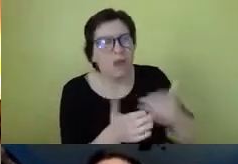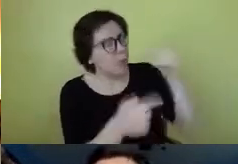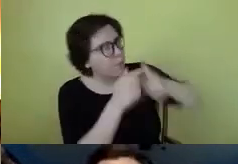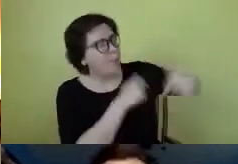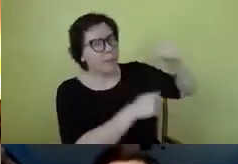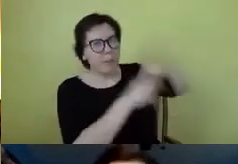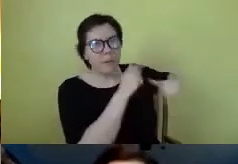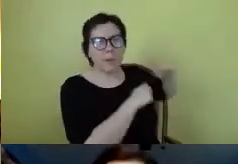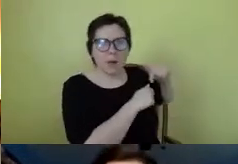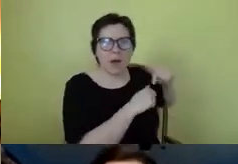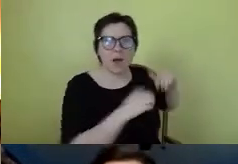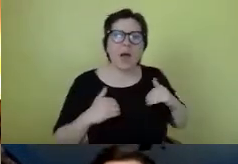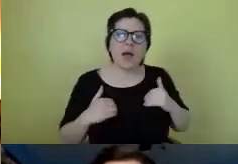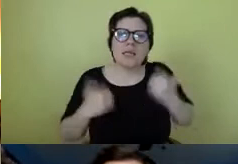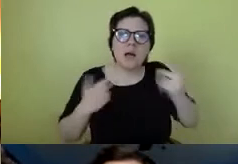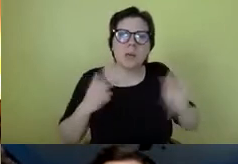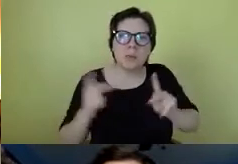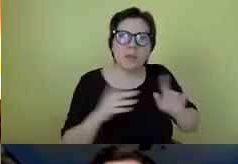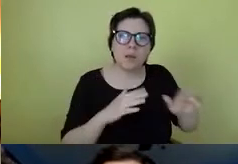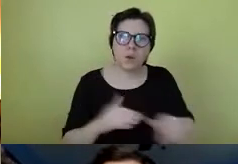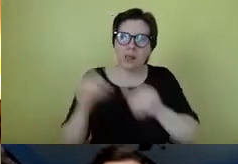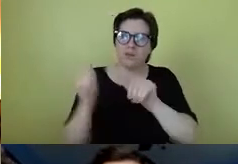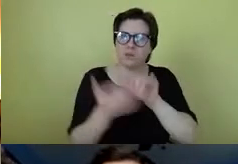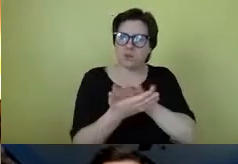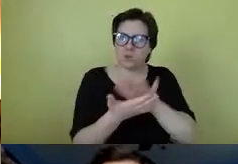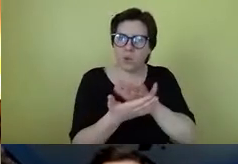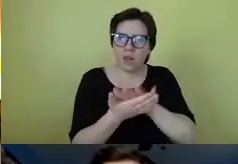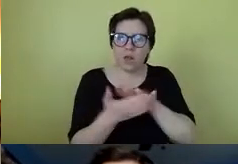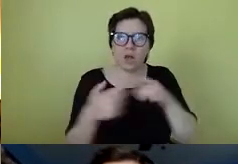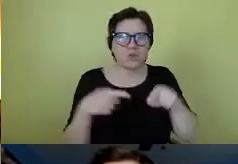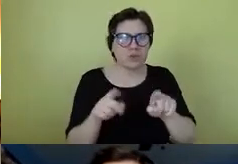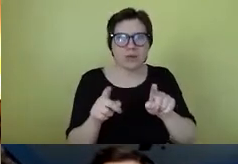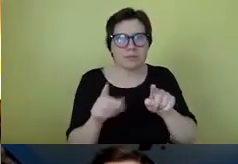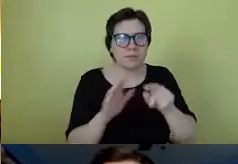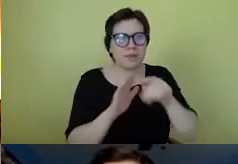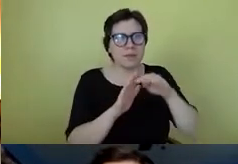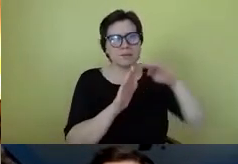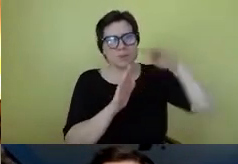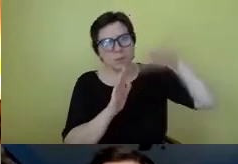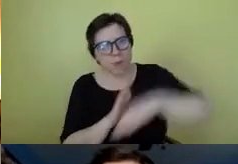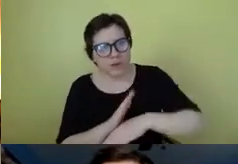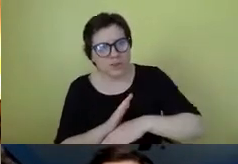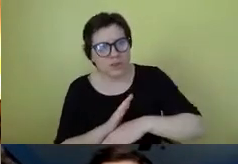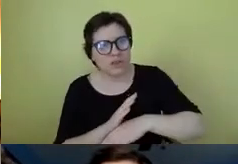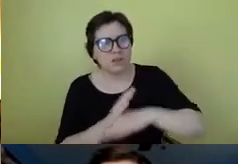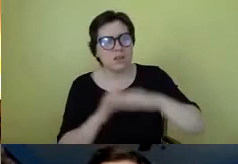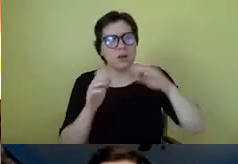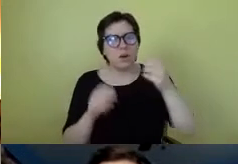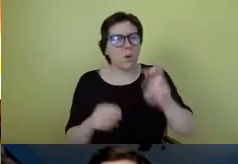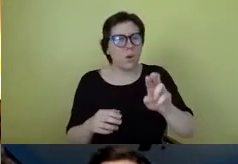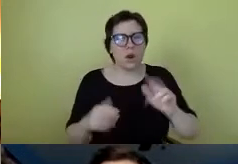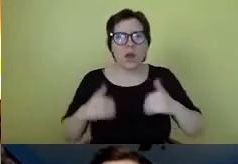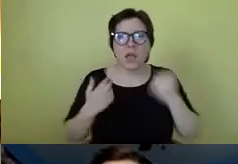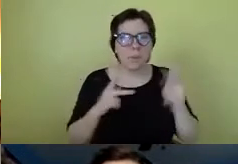people who were leaving schools during the height of the Depression. or young people who were leaving